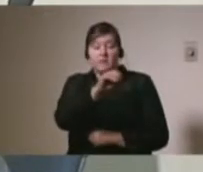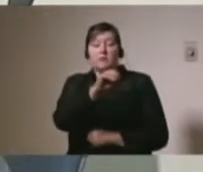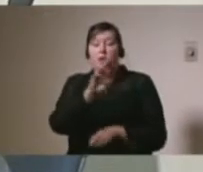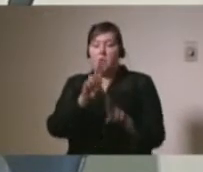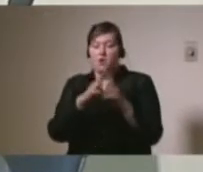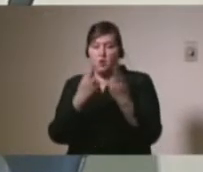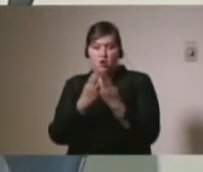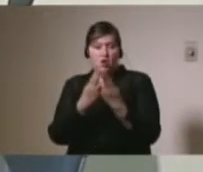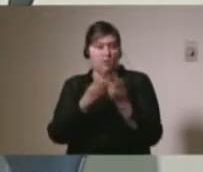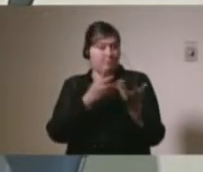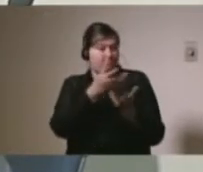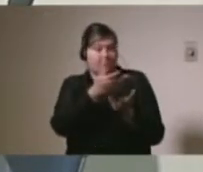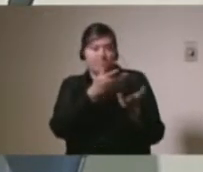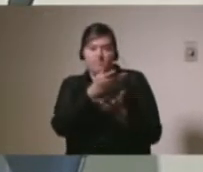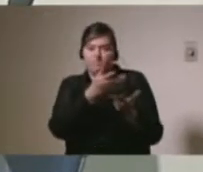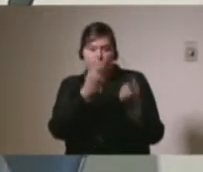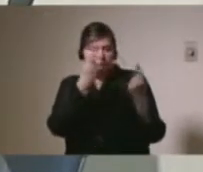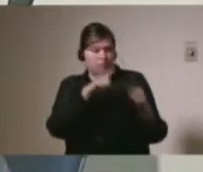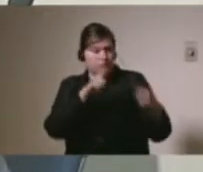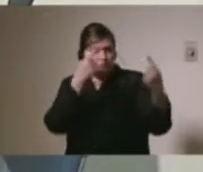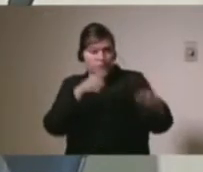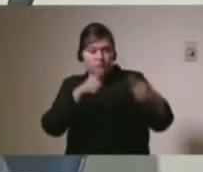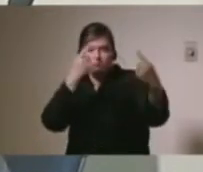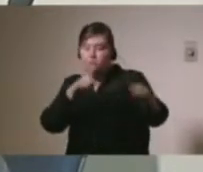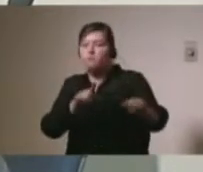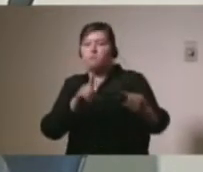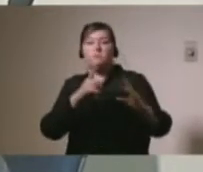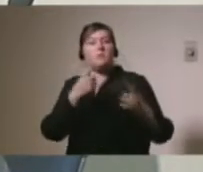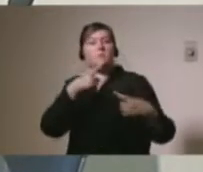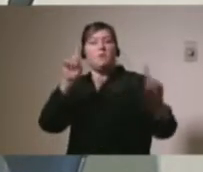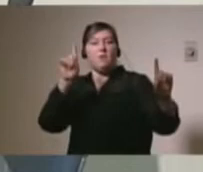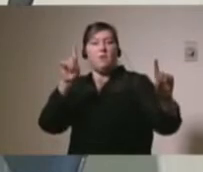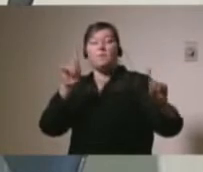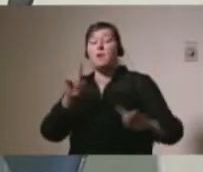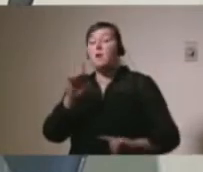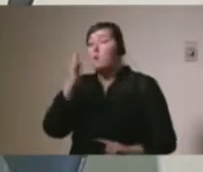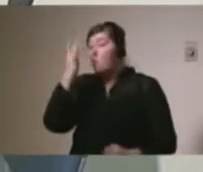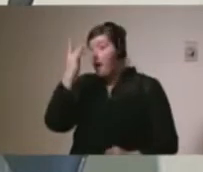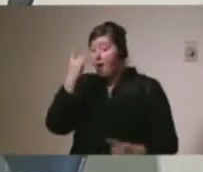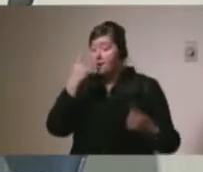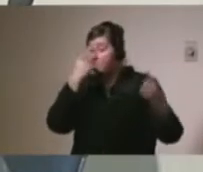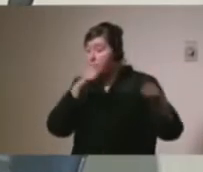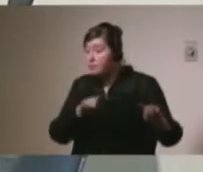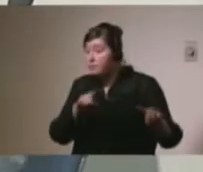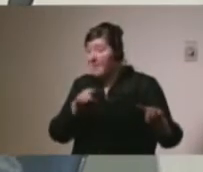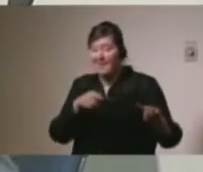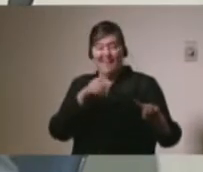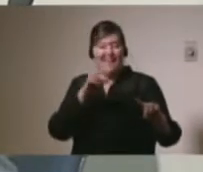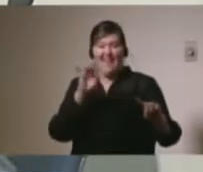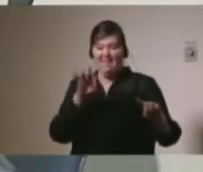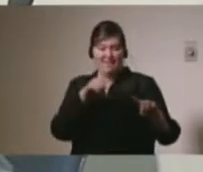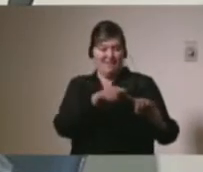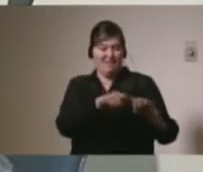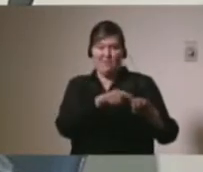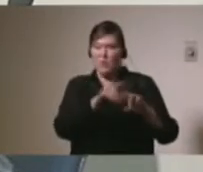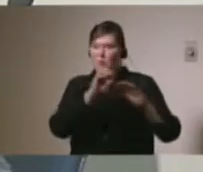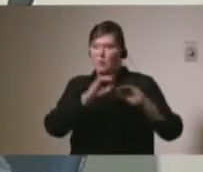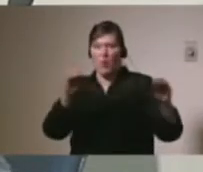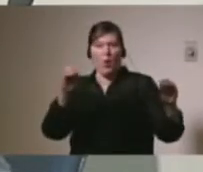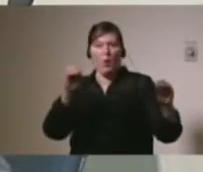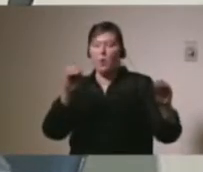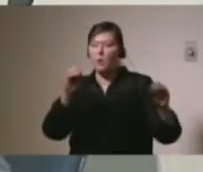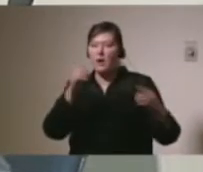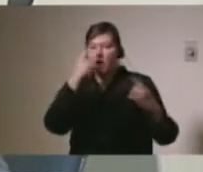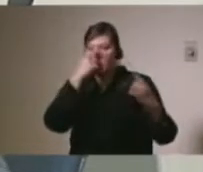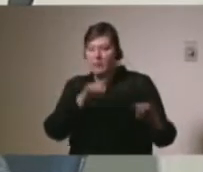have reached a lot of agreements on the restructuring process, because without those agreements, and